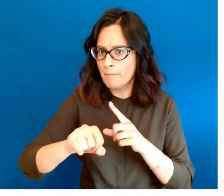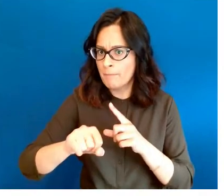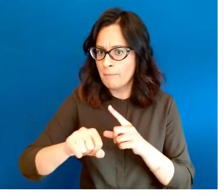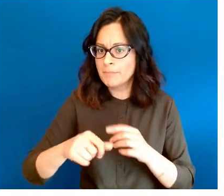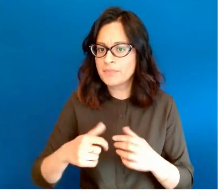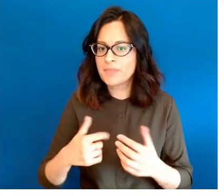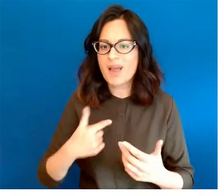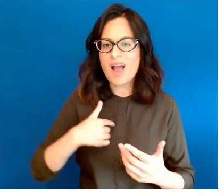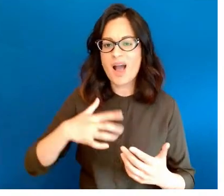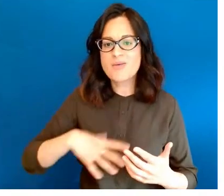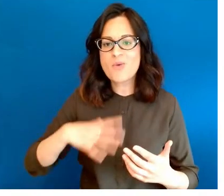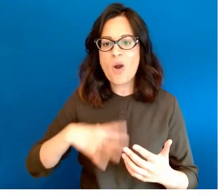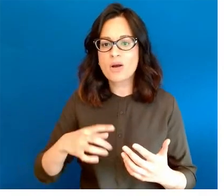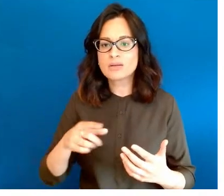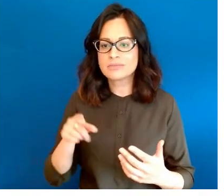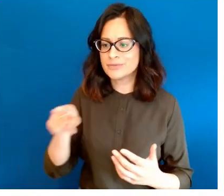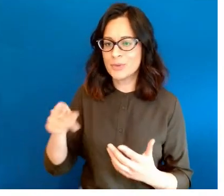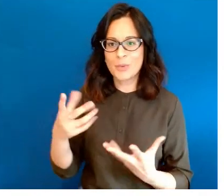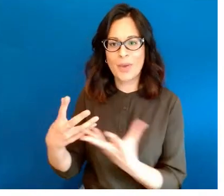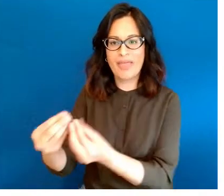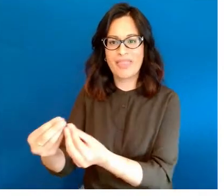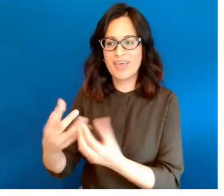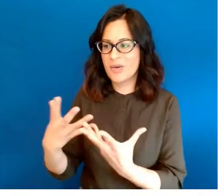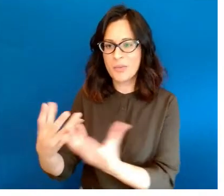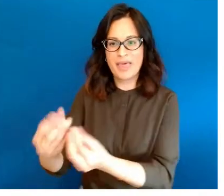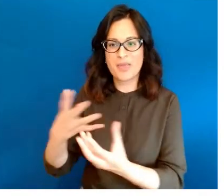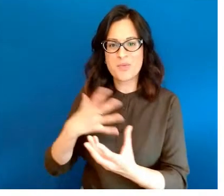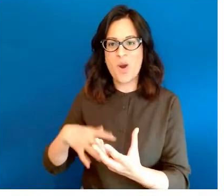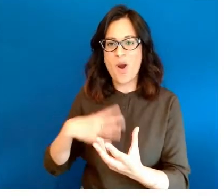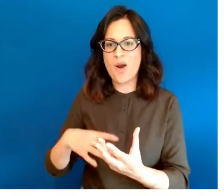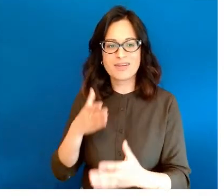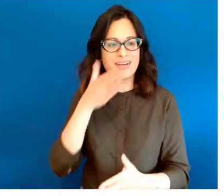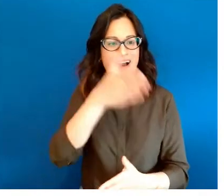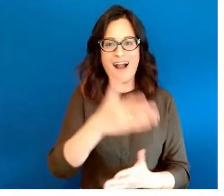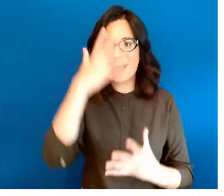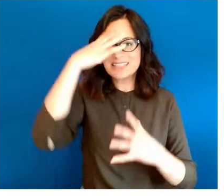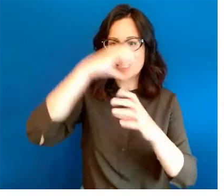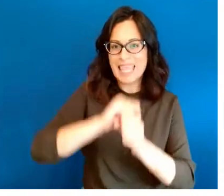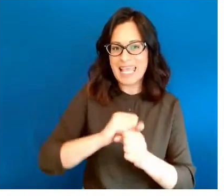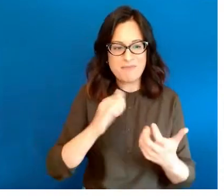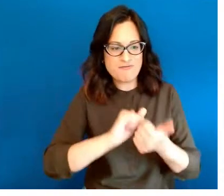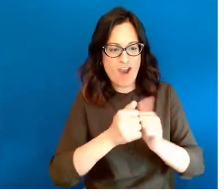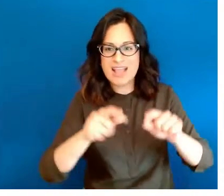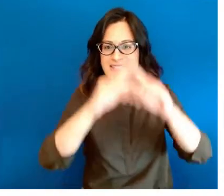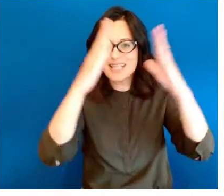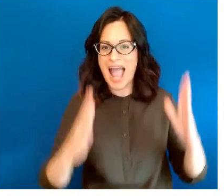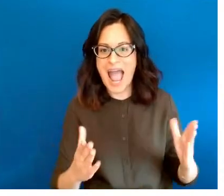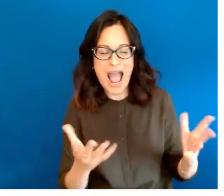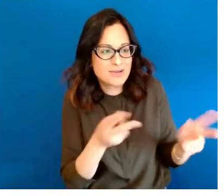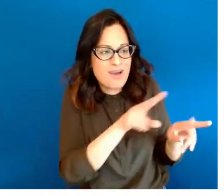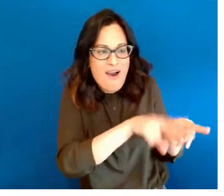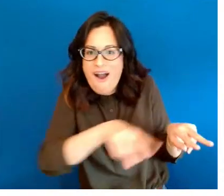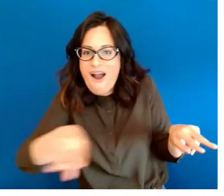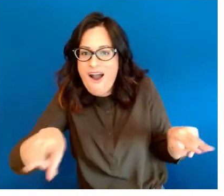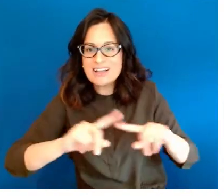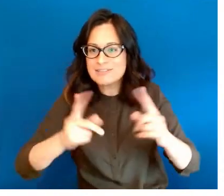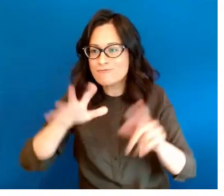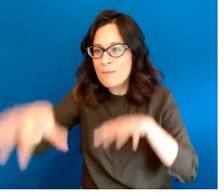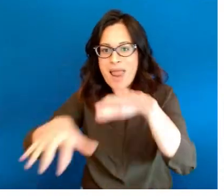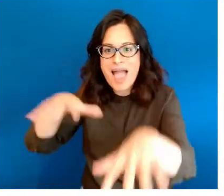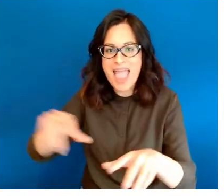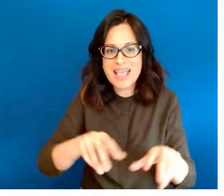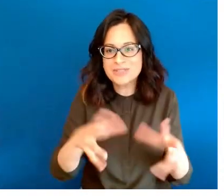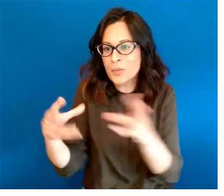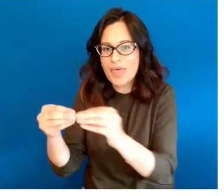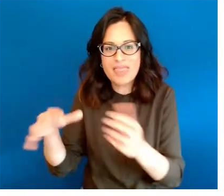be around her. It was hard to go to things like sleepovers and stay overnight at different places because I